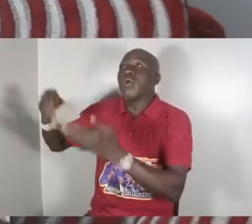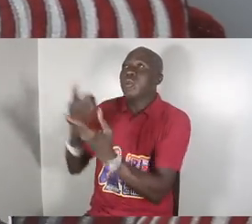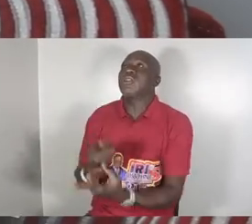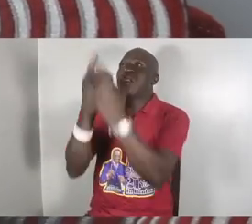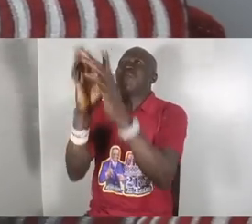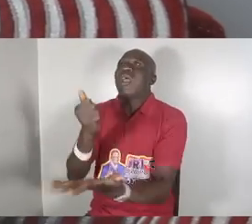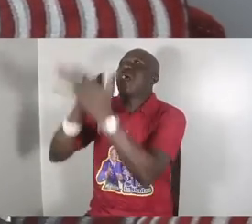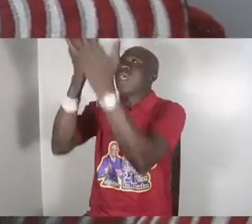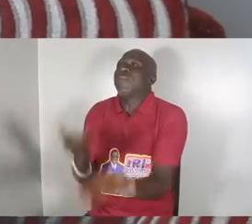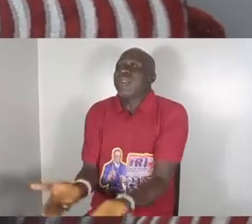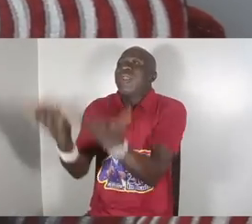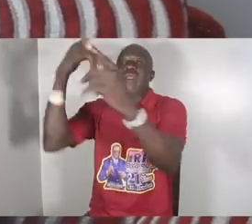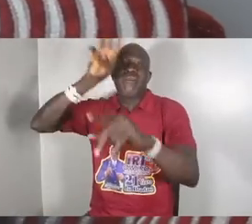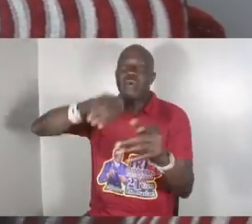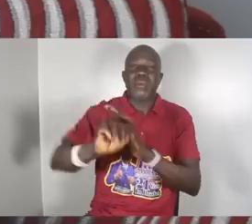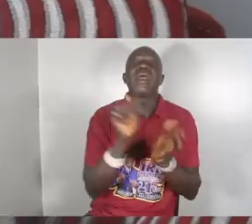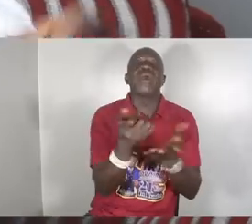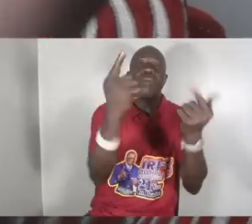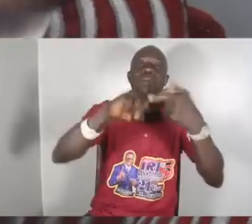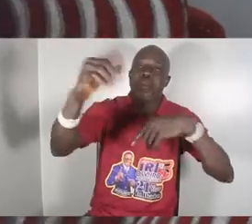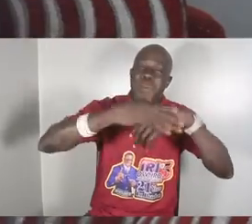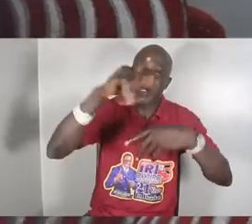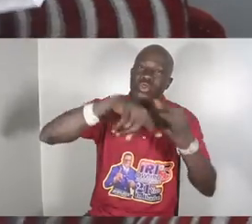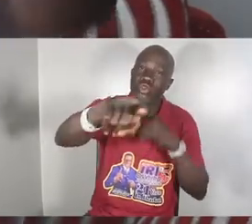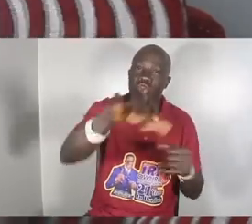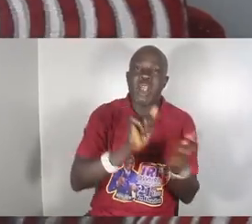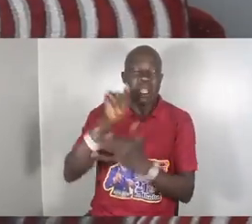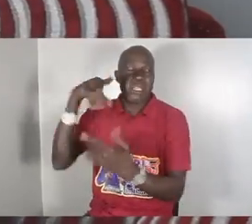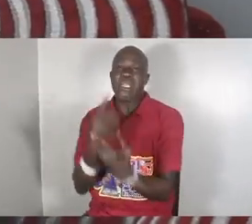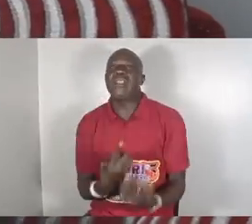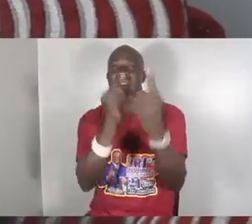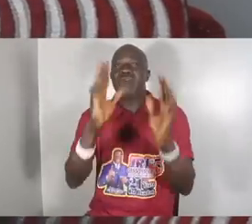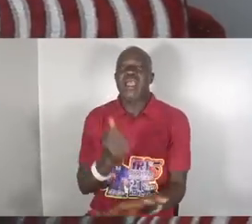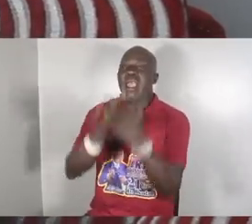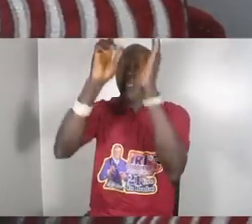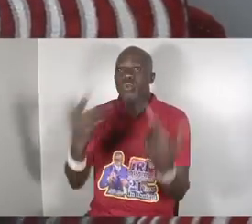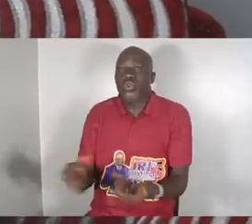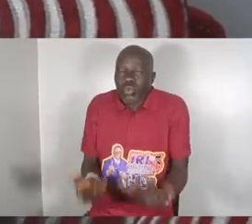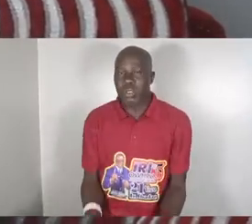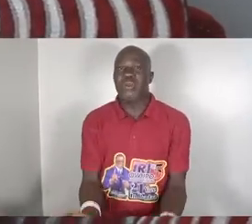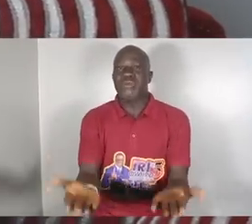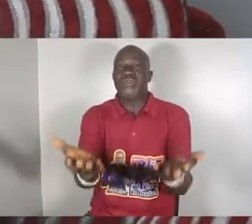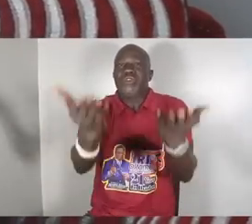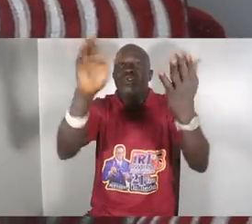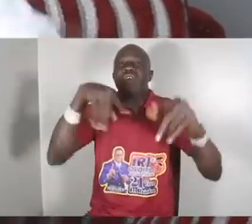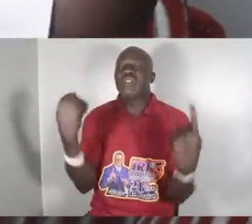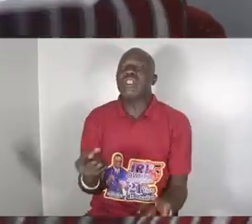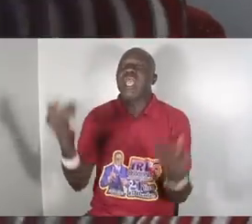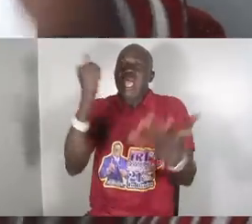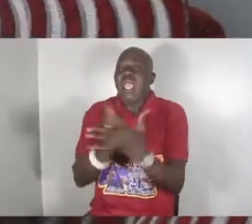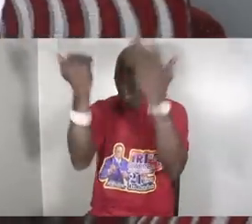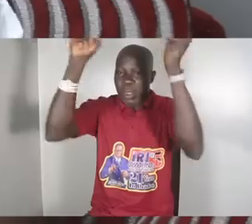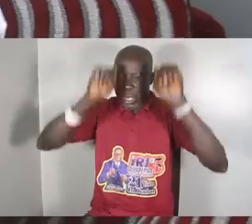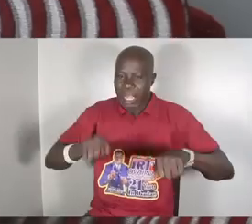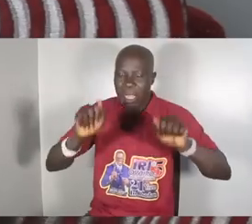help rises for him. And they came out to you that divine help that will evade you. Amen. That help